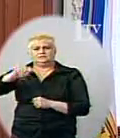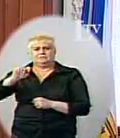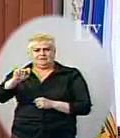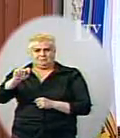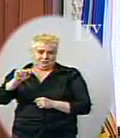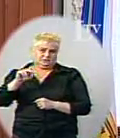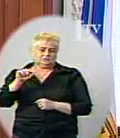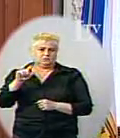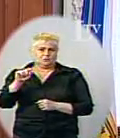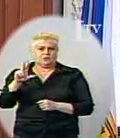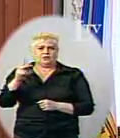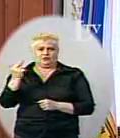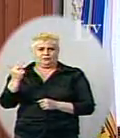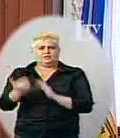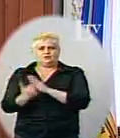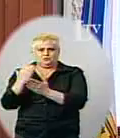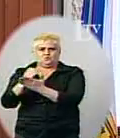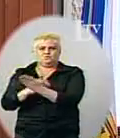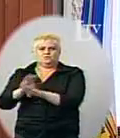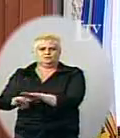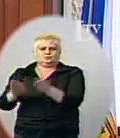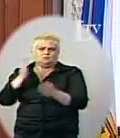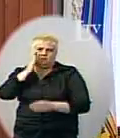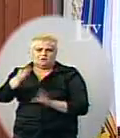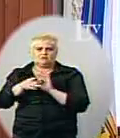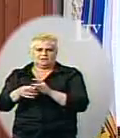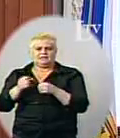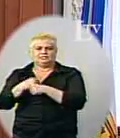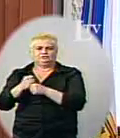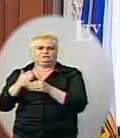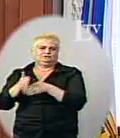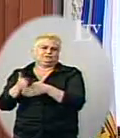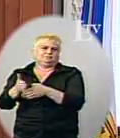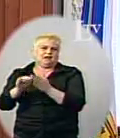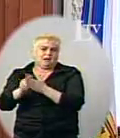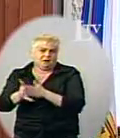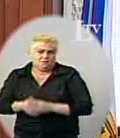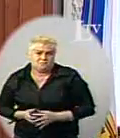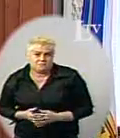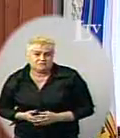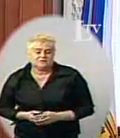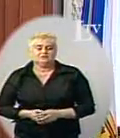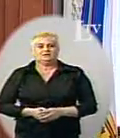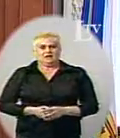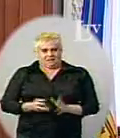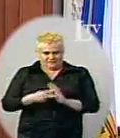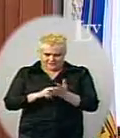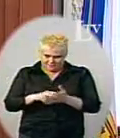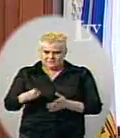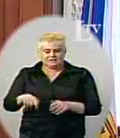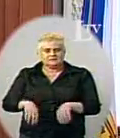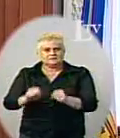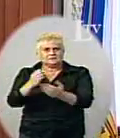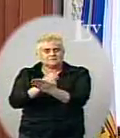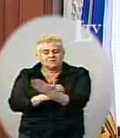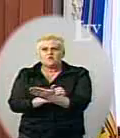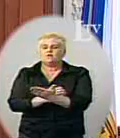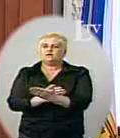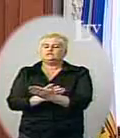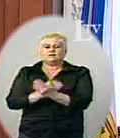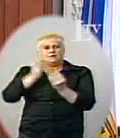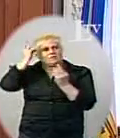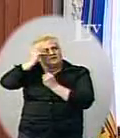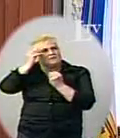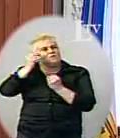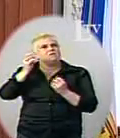2013. These courses link learning to real-life jobs and help get young people thinking early about